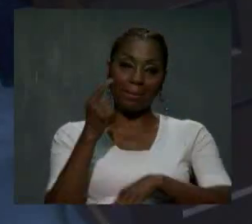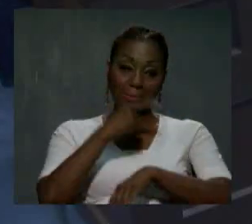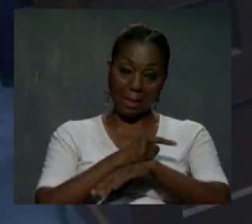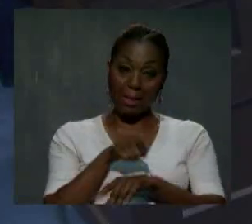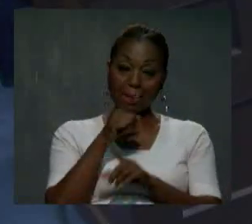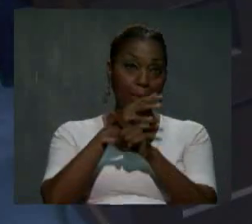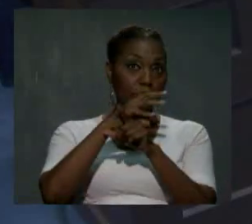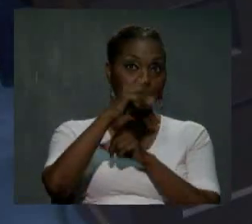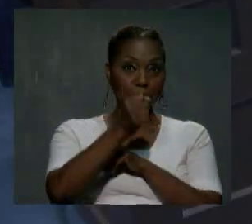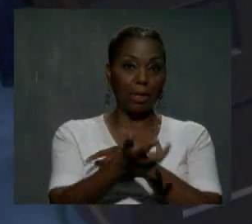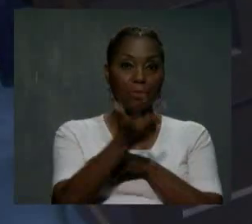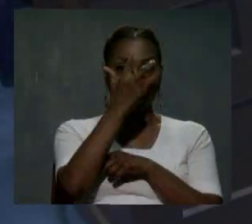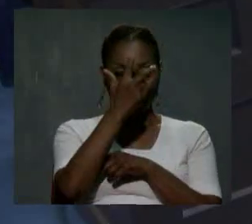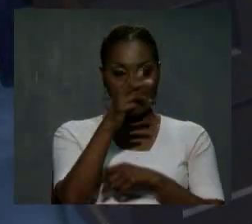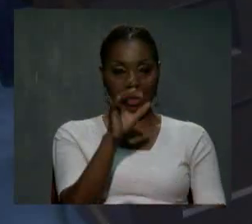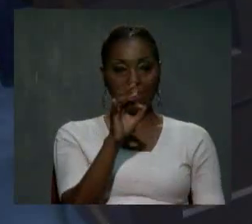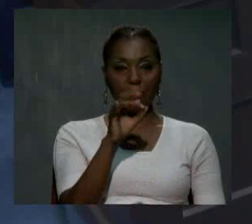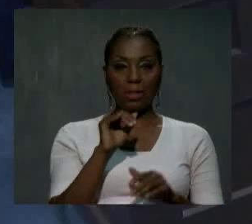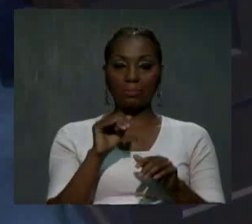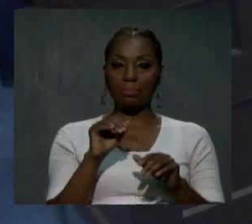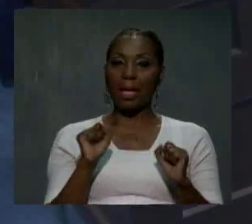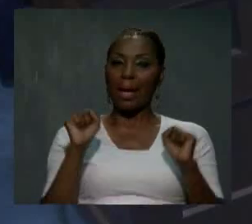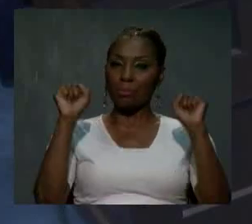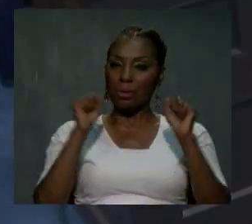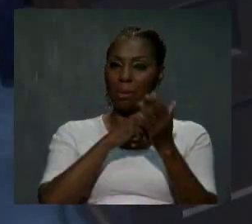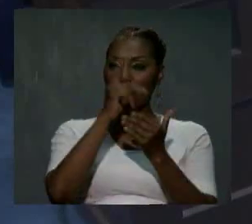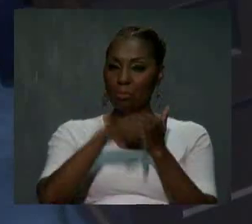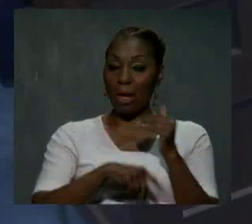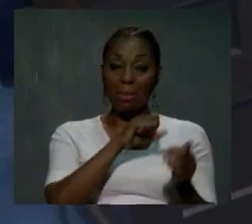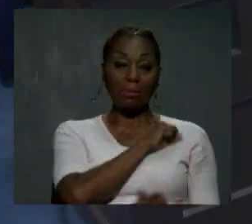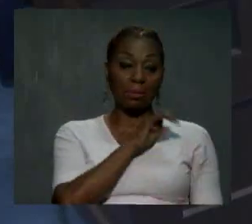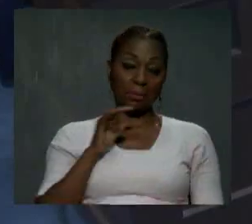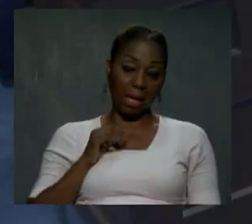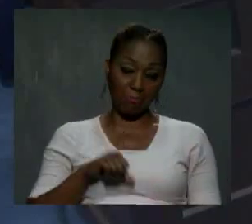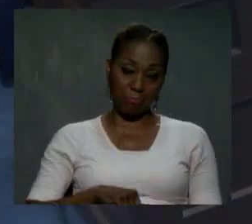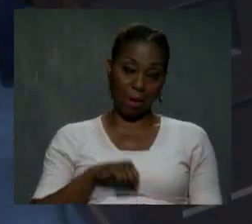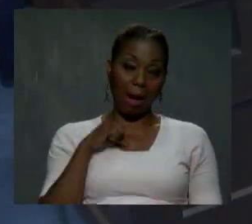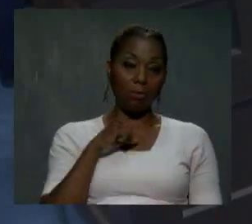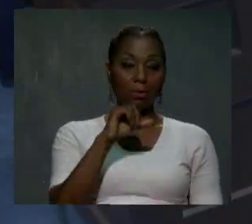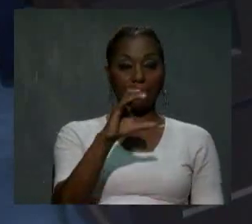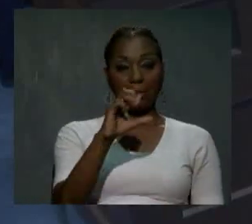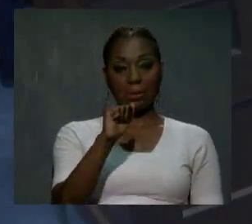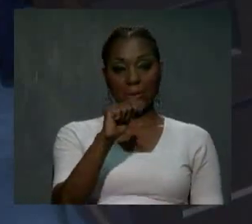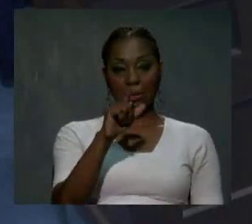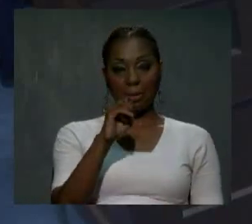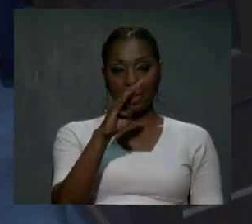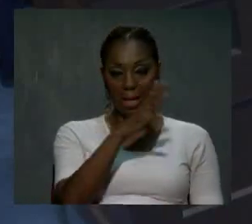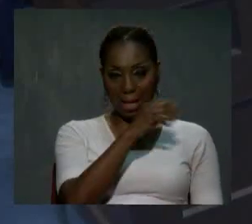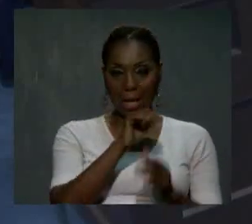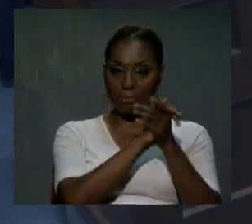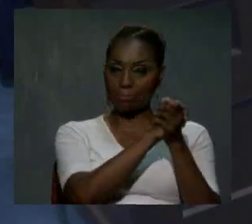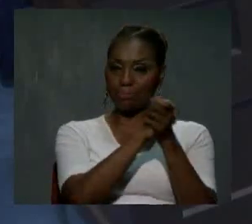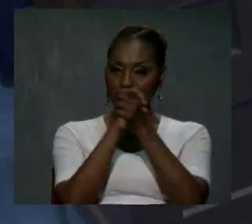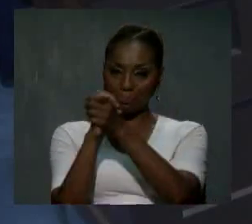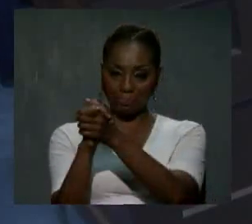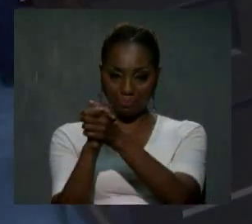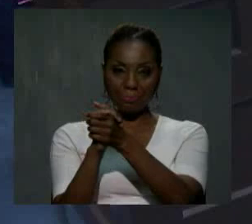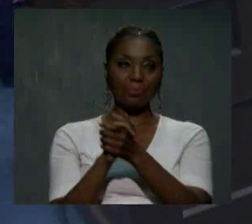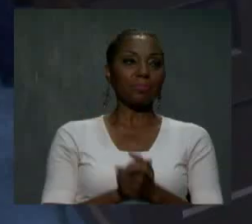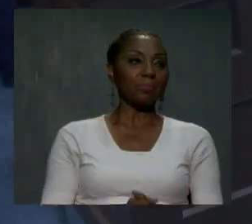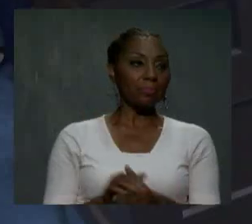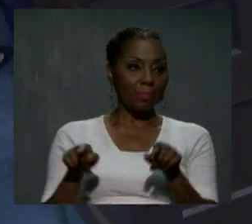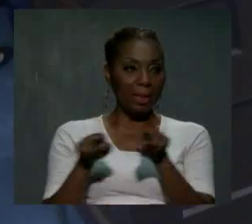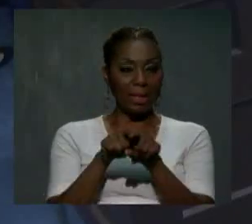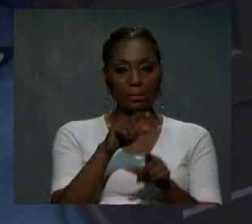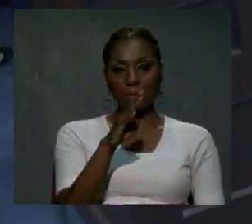three aspects of the Fitness Grant program. And the staff are very proud of Caleb and congratulate him on his selection as the